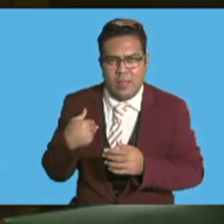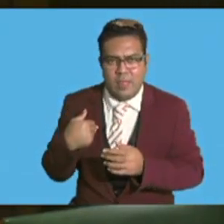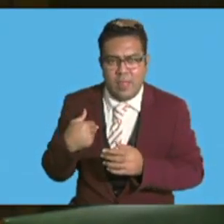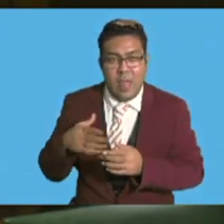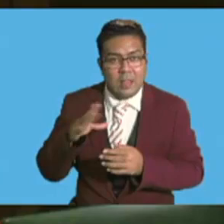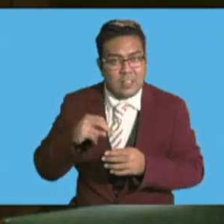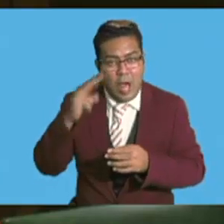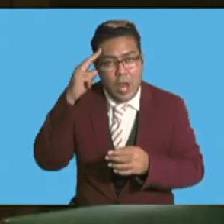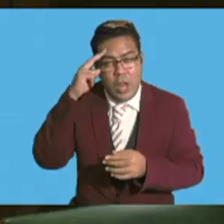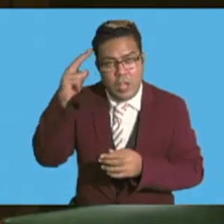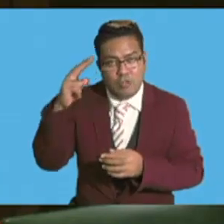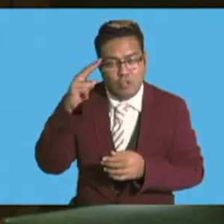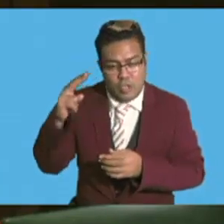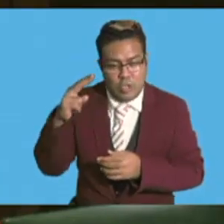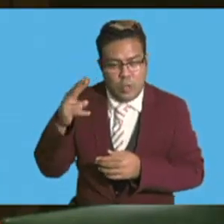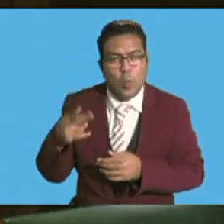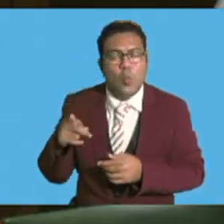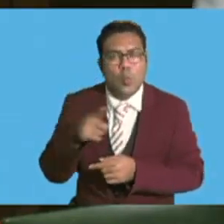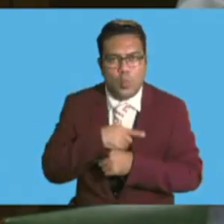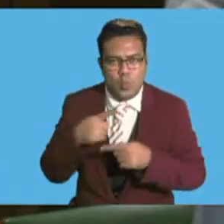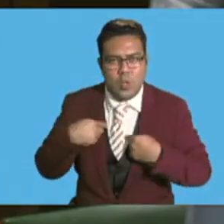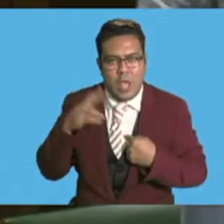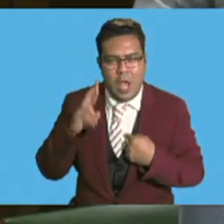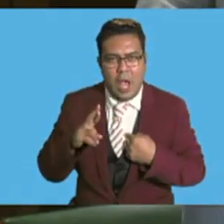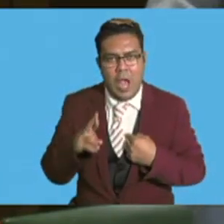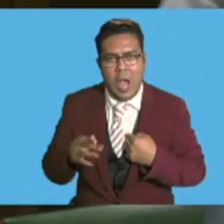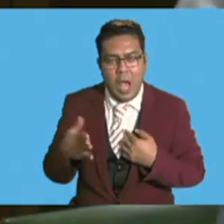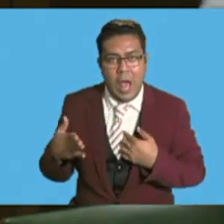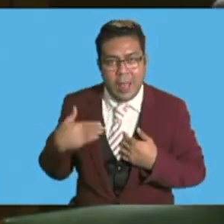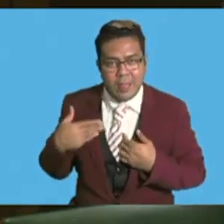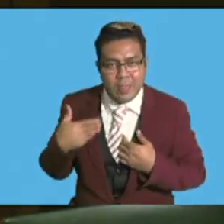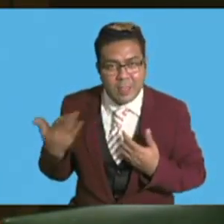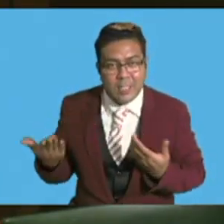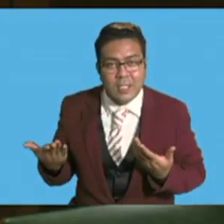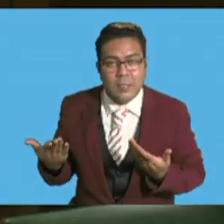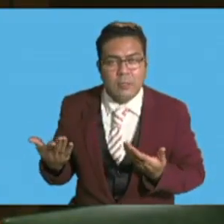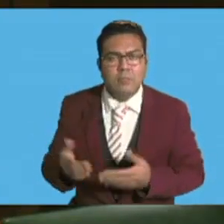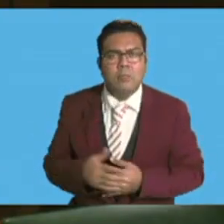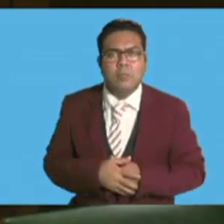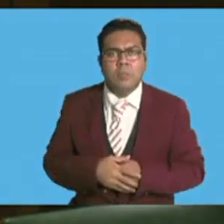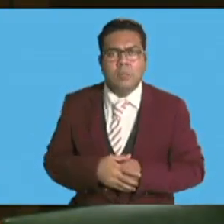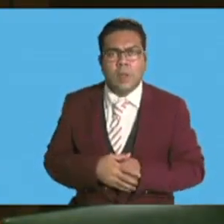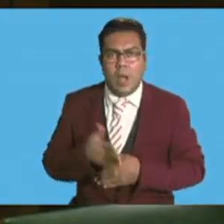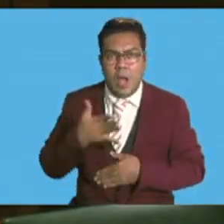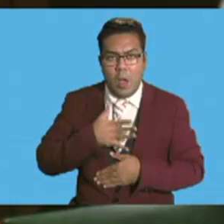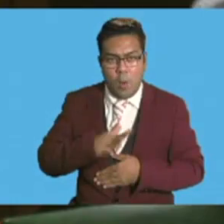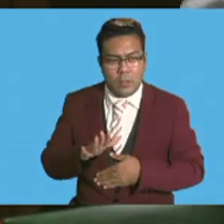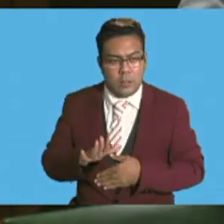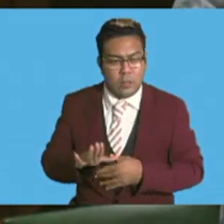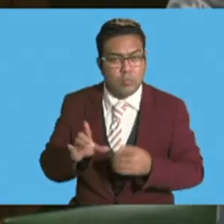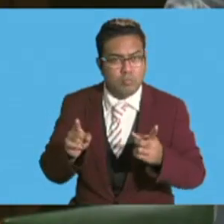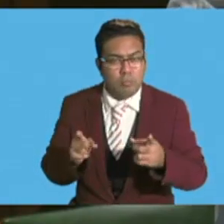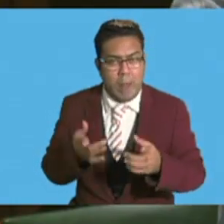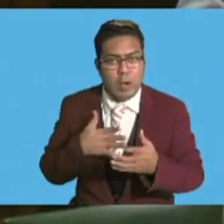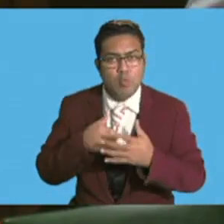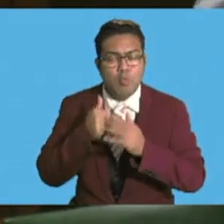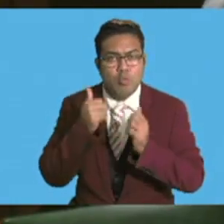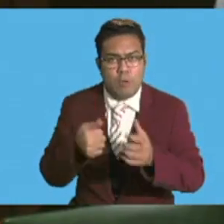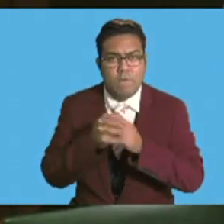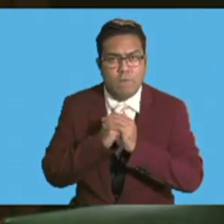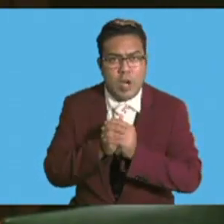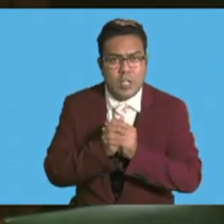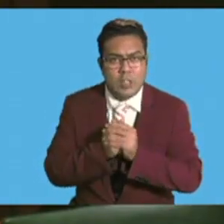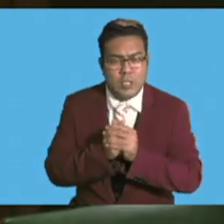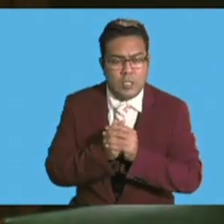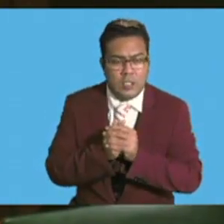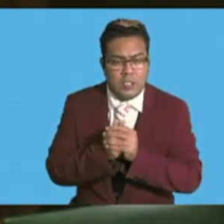as a nation we are healthy. I also want to comment on 2 others. One was my good friend and old